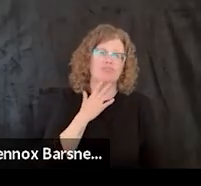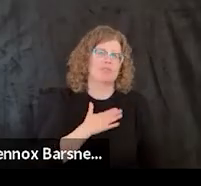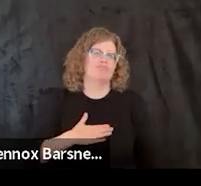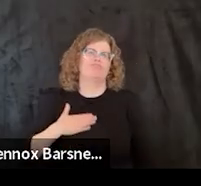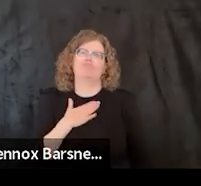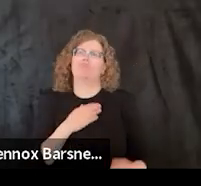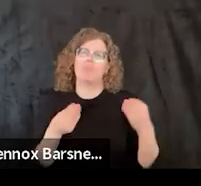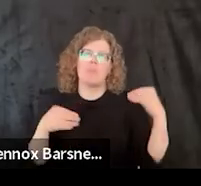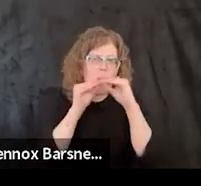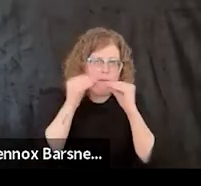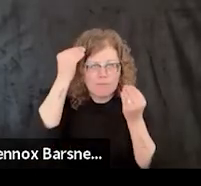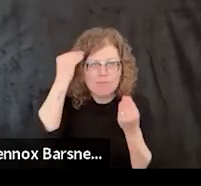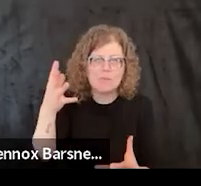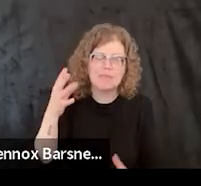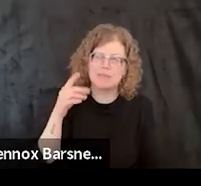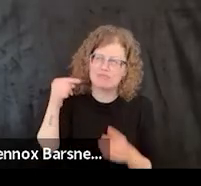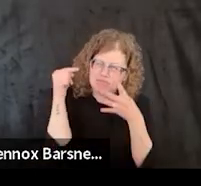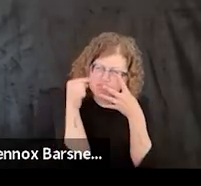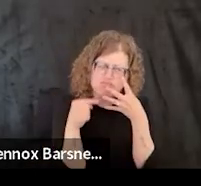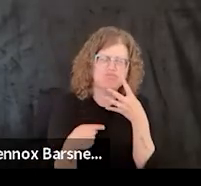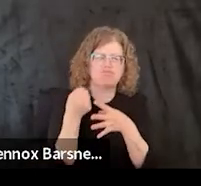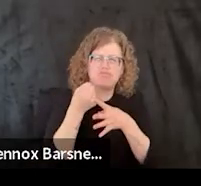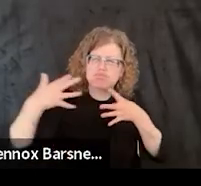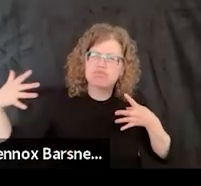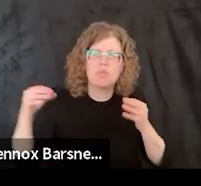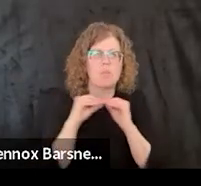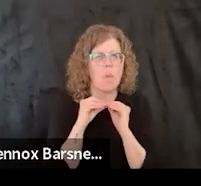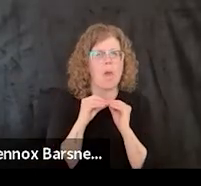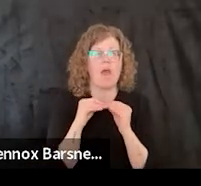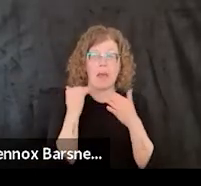and specific about every line item in your budget.